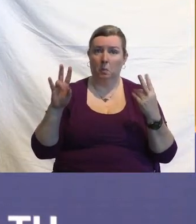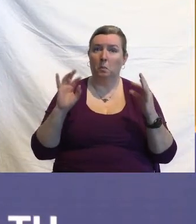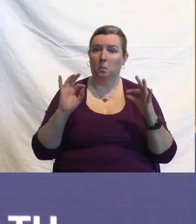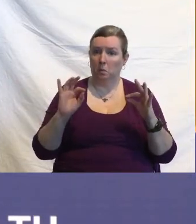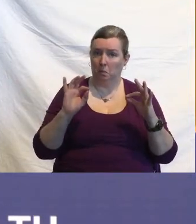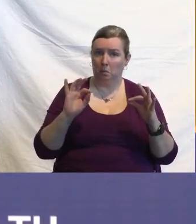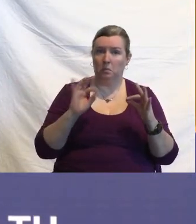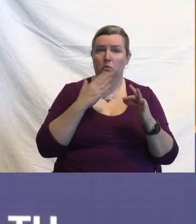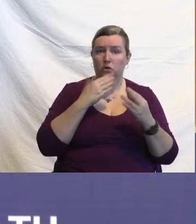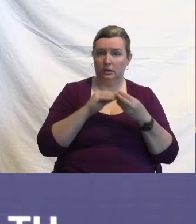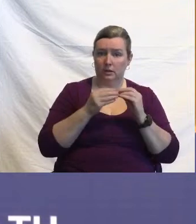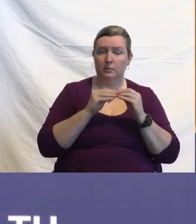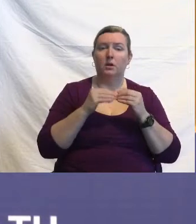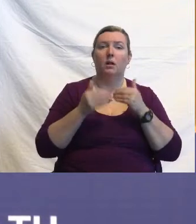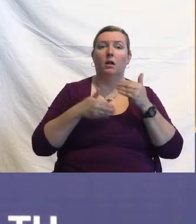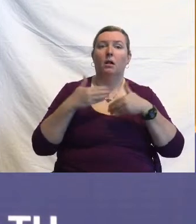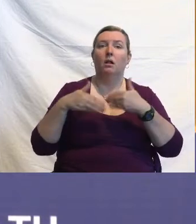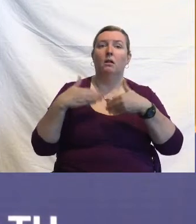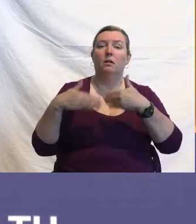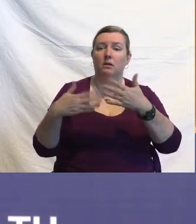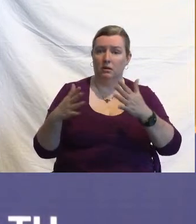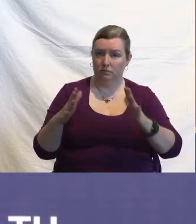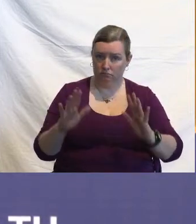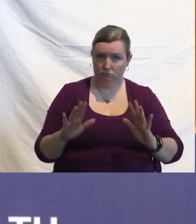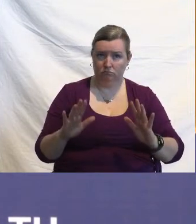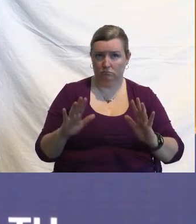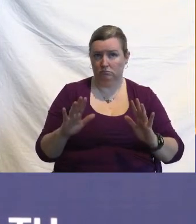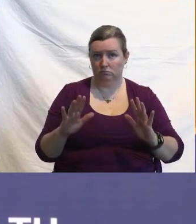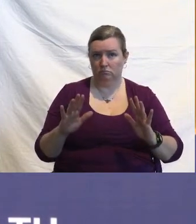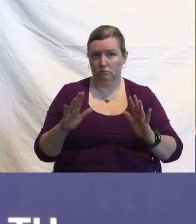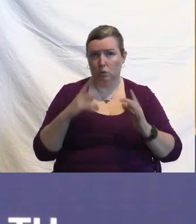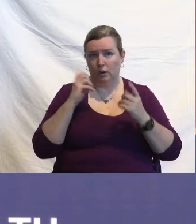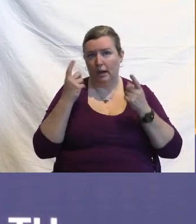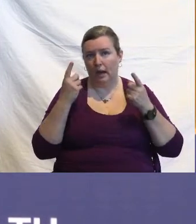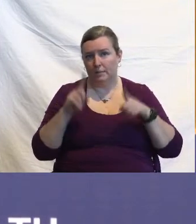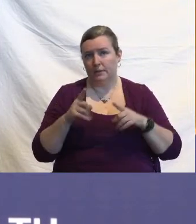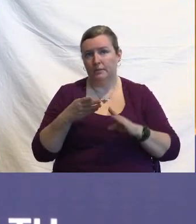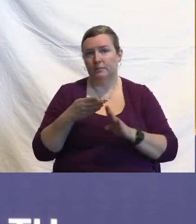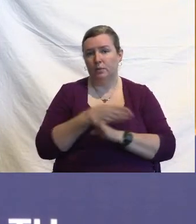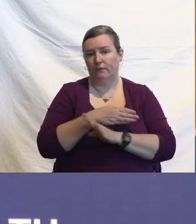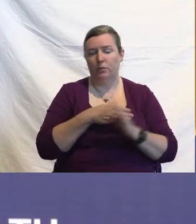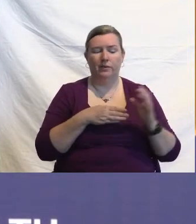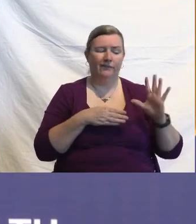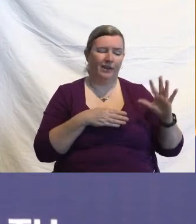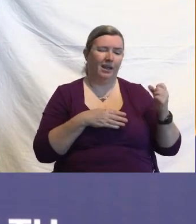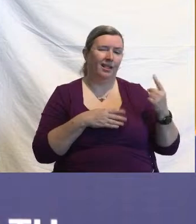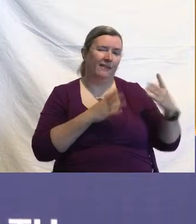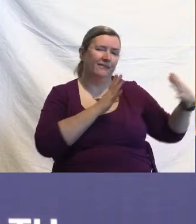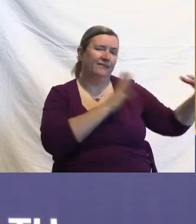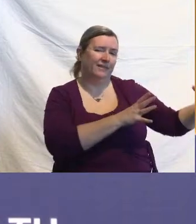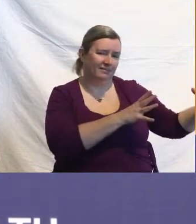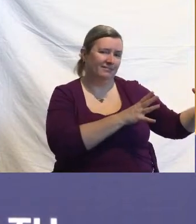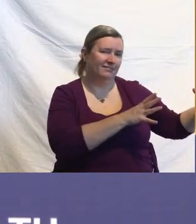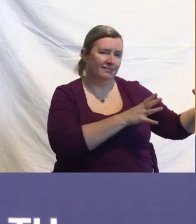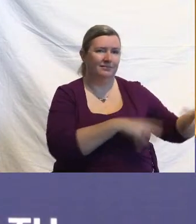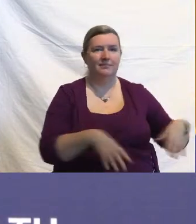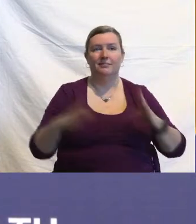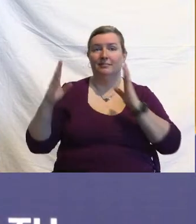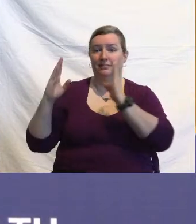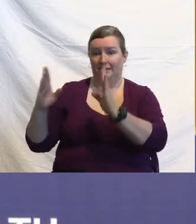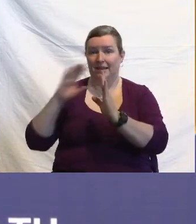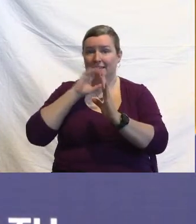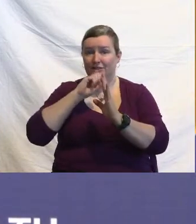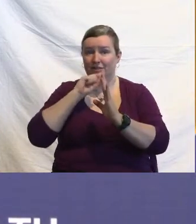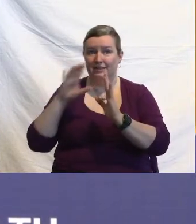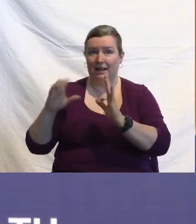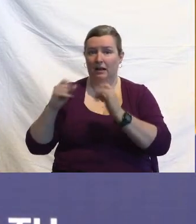by definition will before the younger kids, you could see making a move, phasing it in based on the age of the kids, high